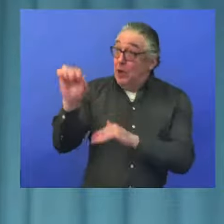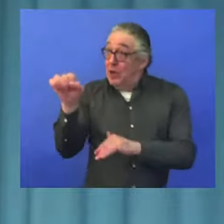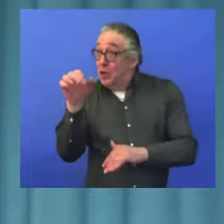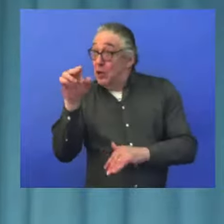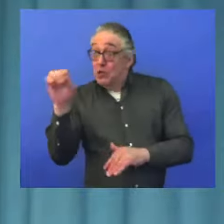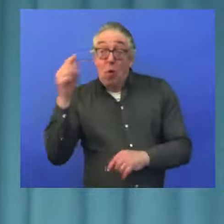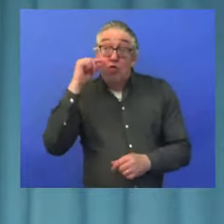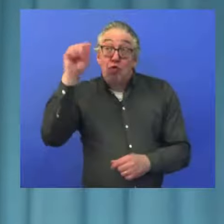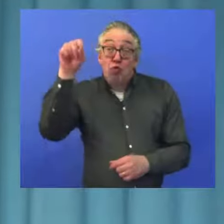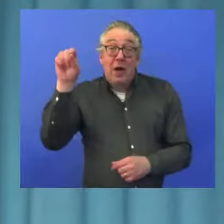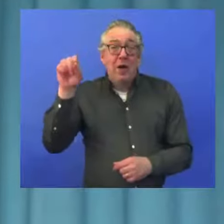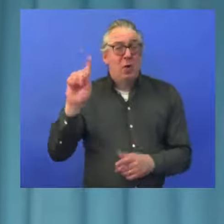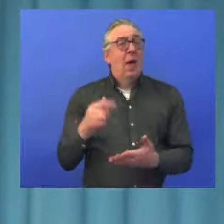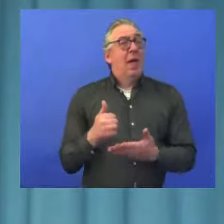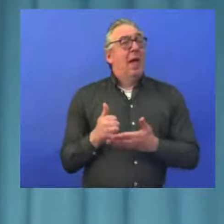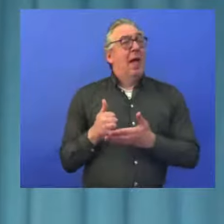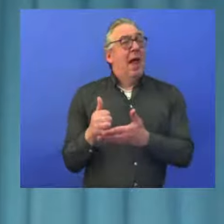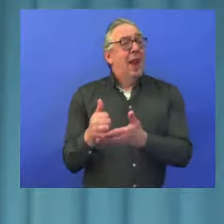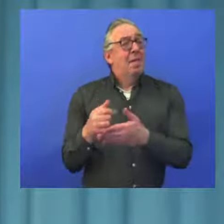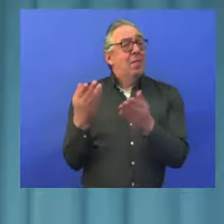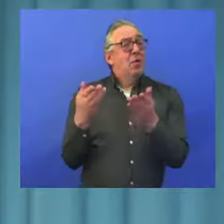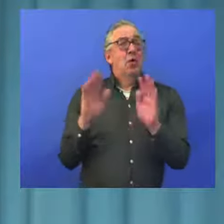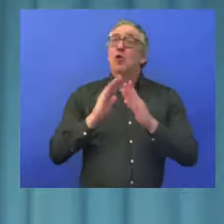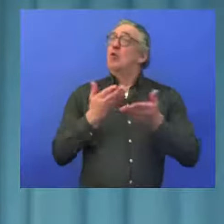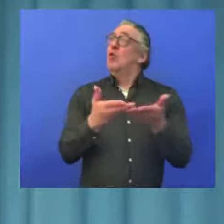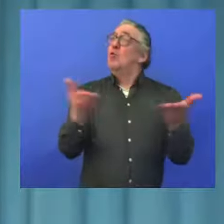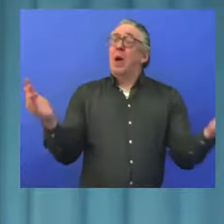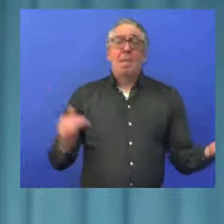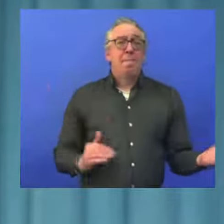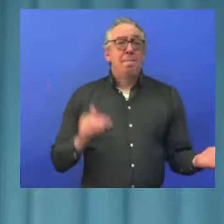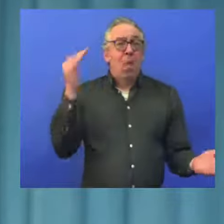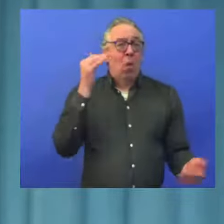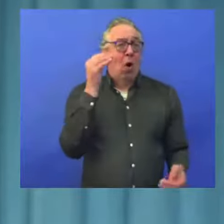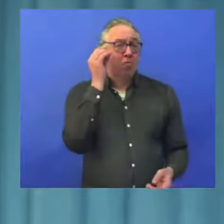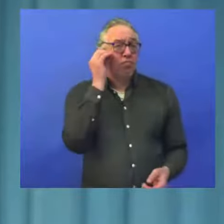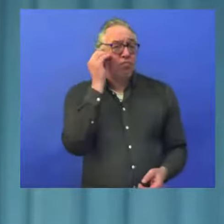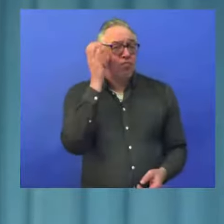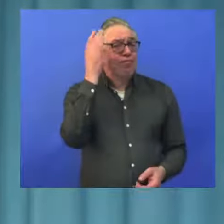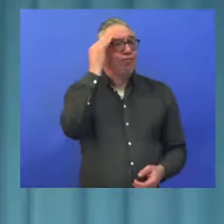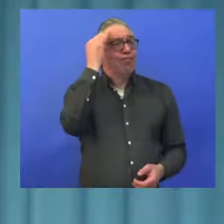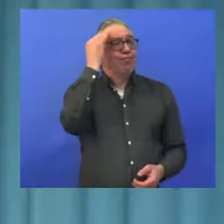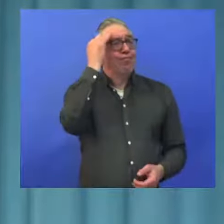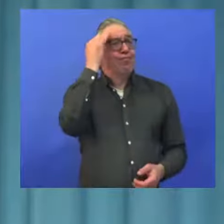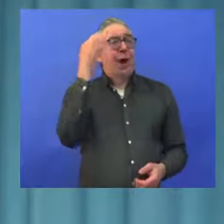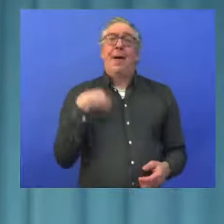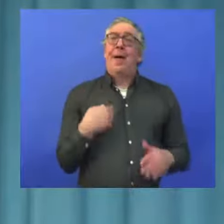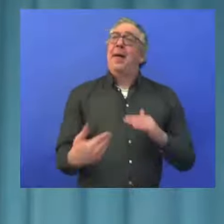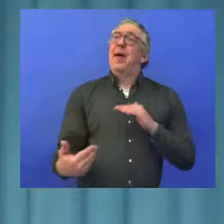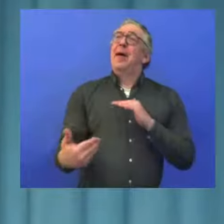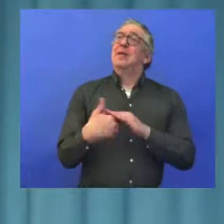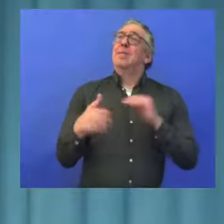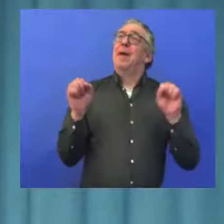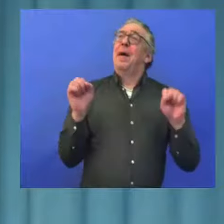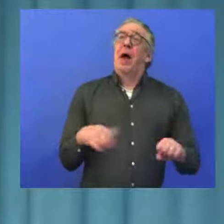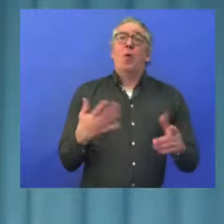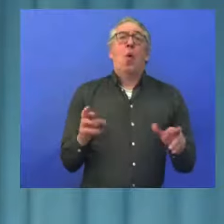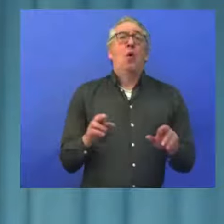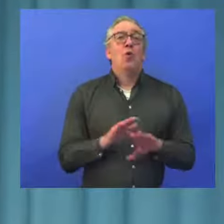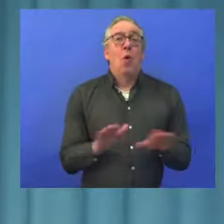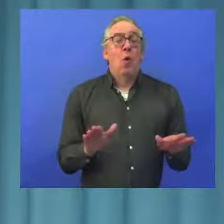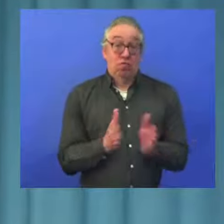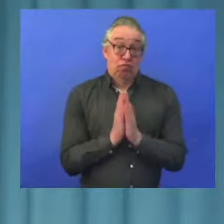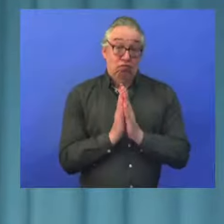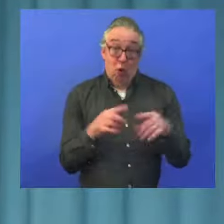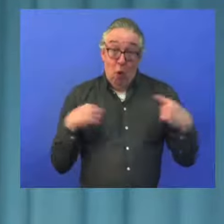and change, even with parking and the places which all surround us. Let's help all together to make them more